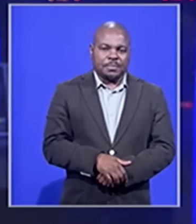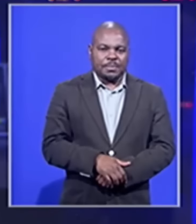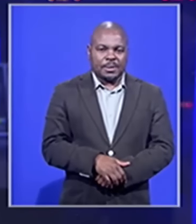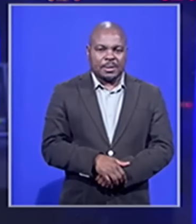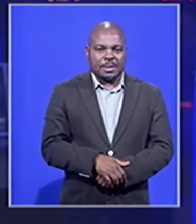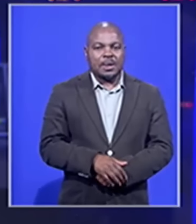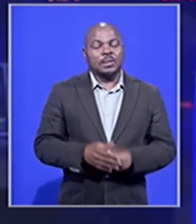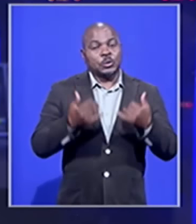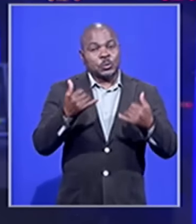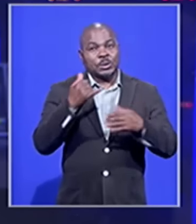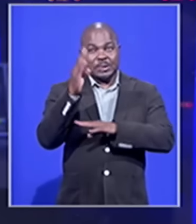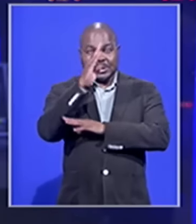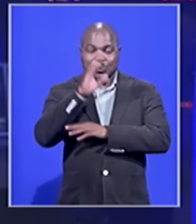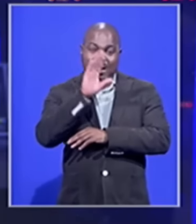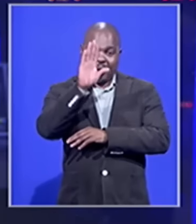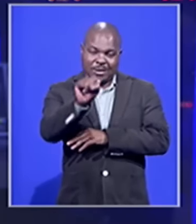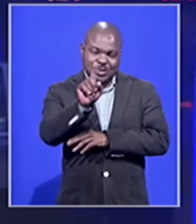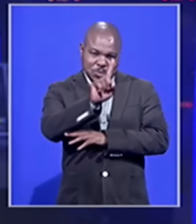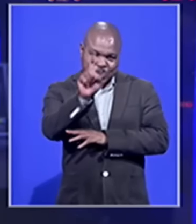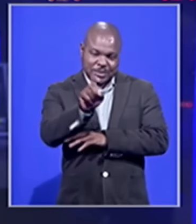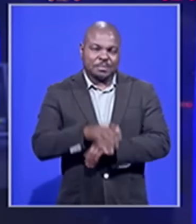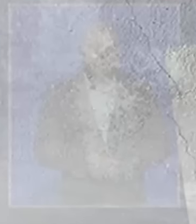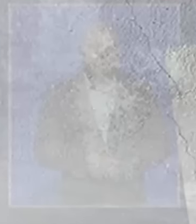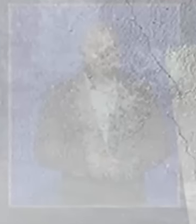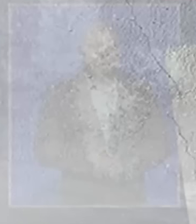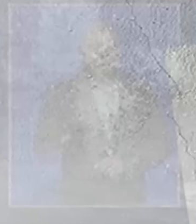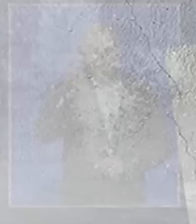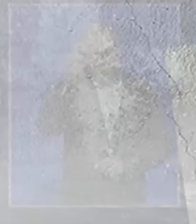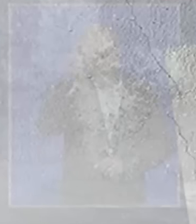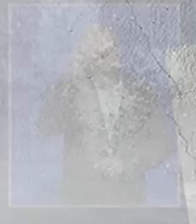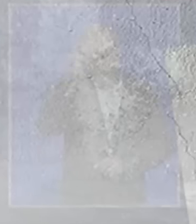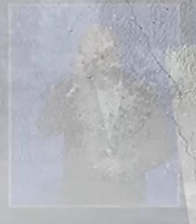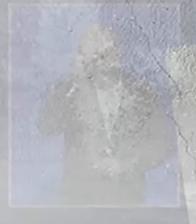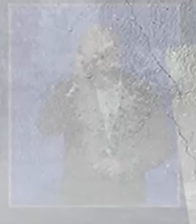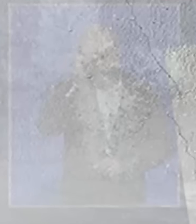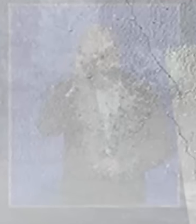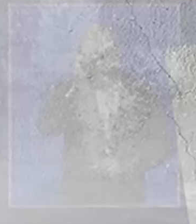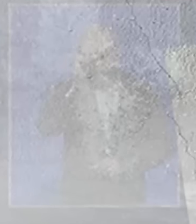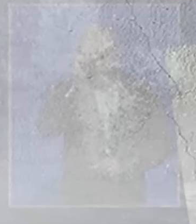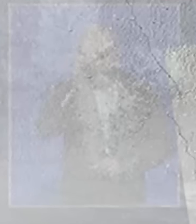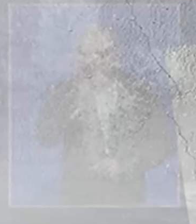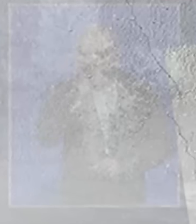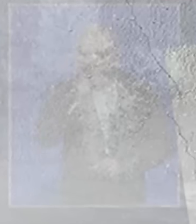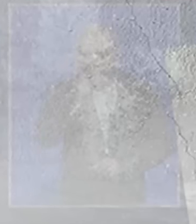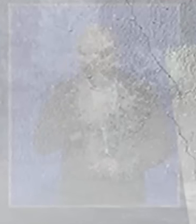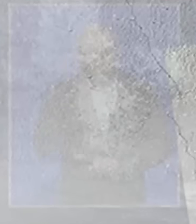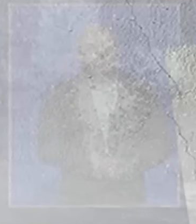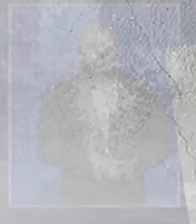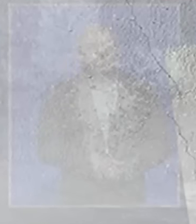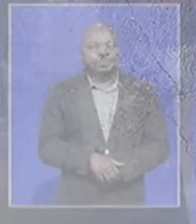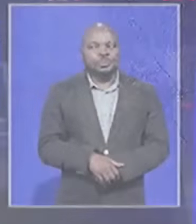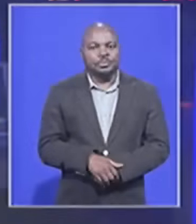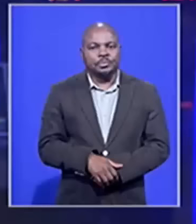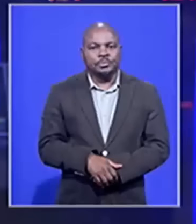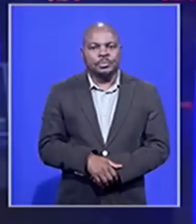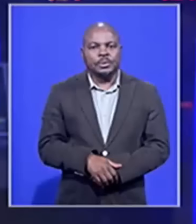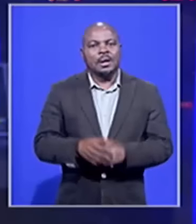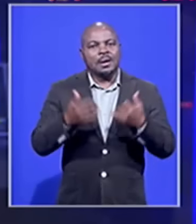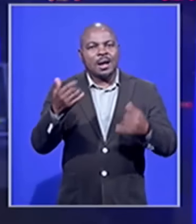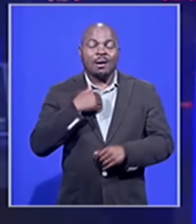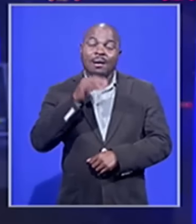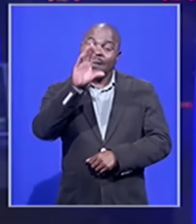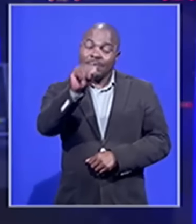Moipotsong ya rona ya letsatsi re hlalositse hore Bafana Bafana e phunyeleditse ho ya dipapading tsa mohope wa lefatshe ka mora dilemo tse 15. Jwale potso ke